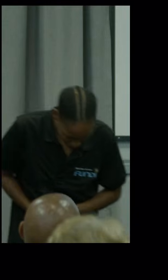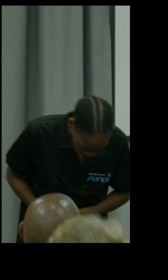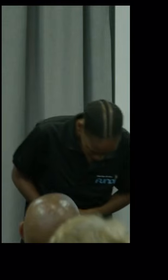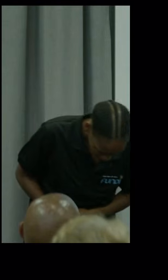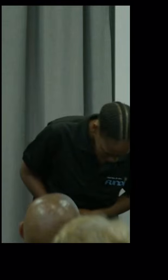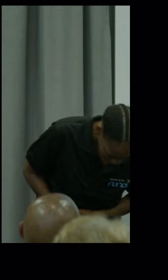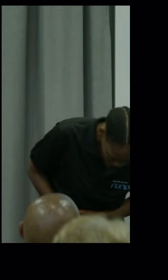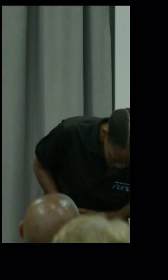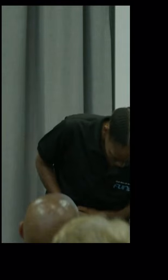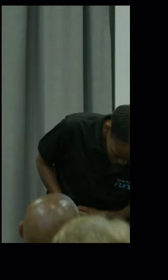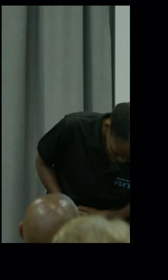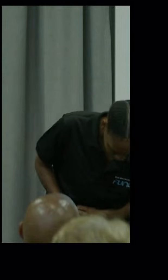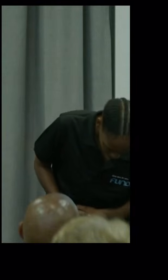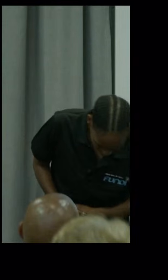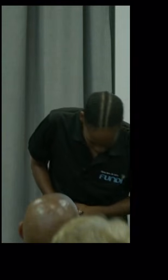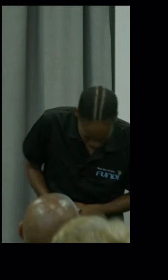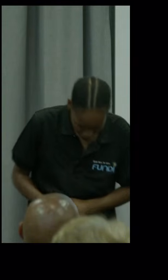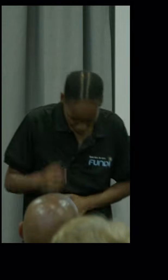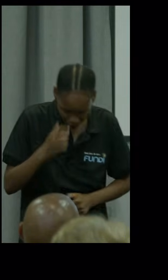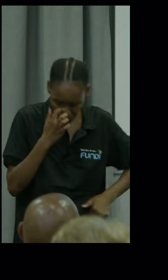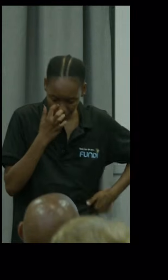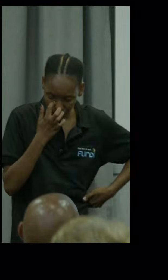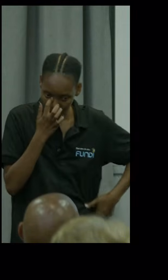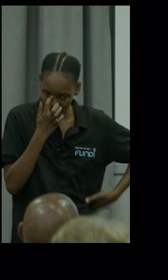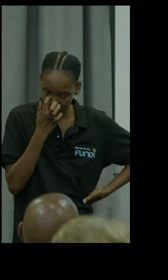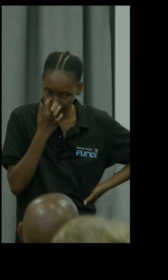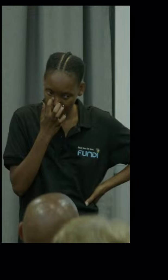what would happen? Let's see